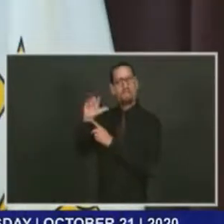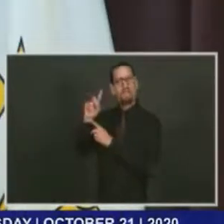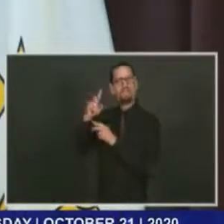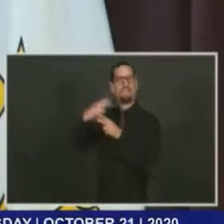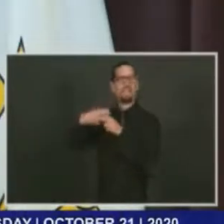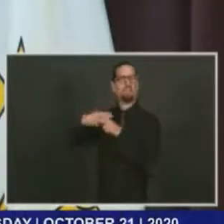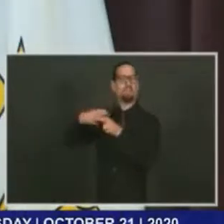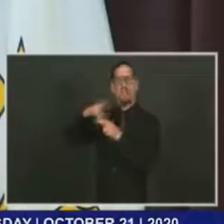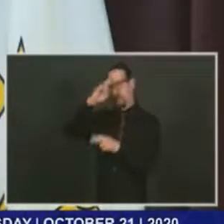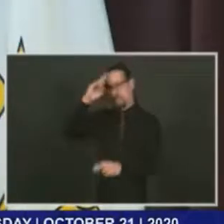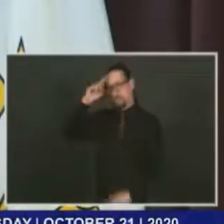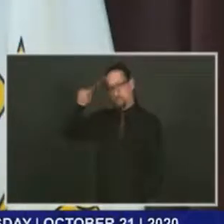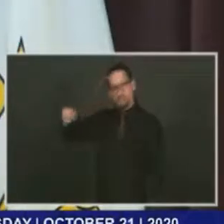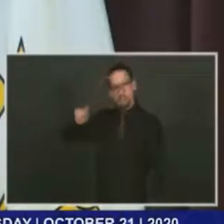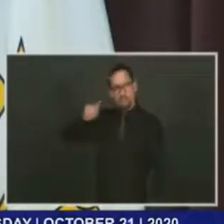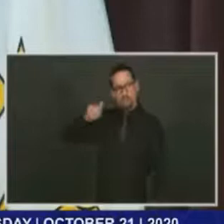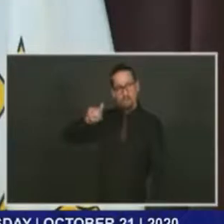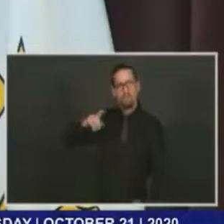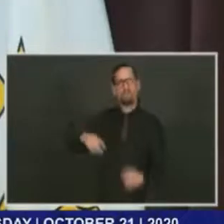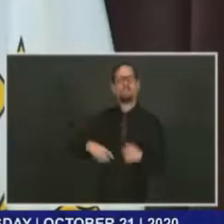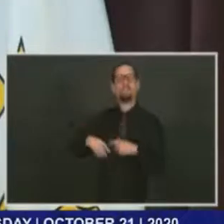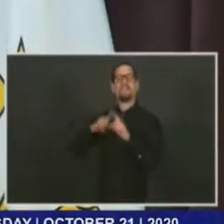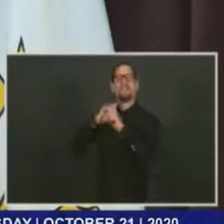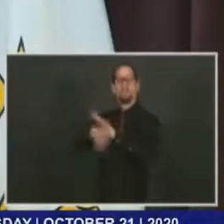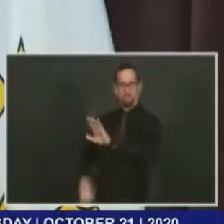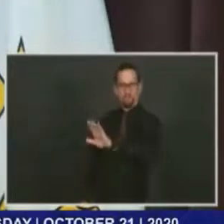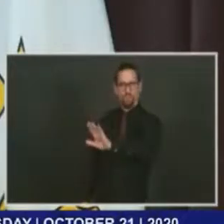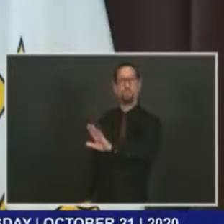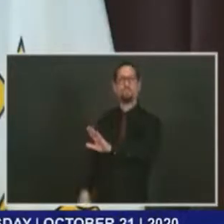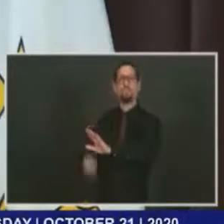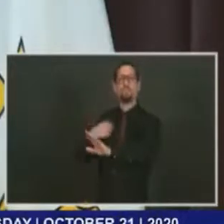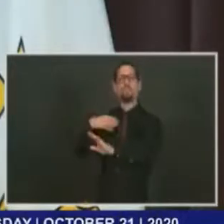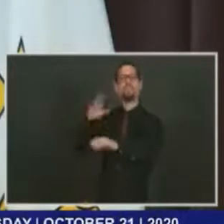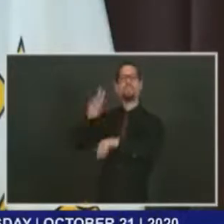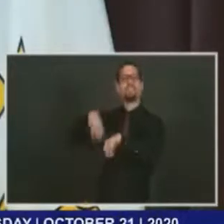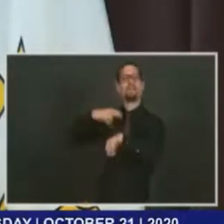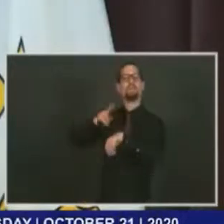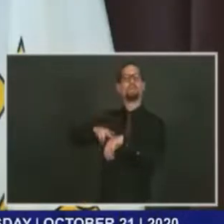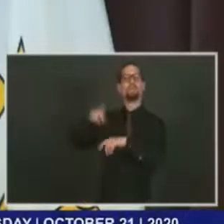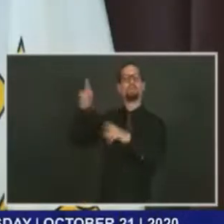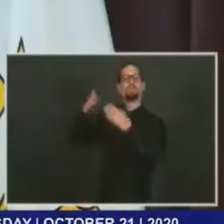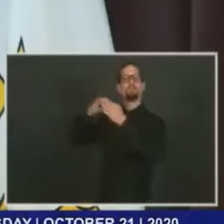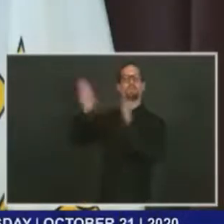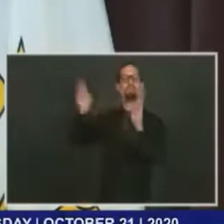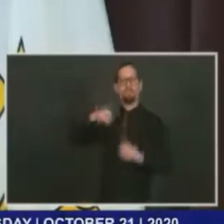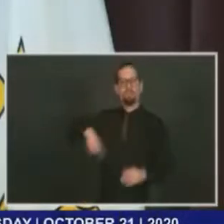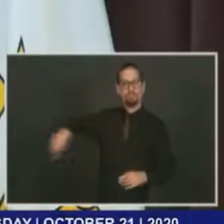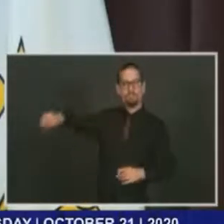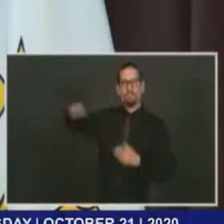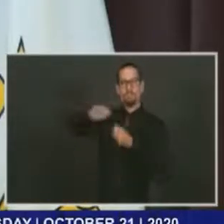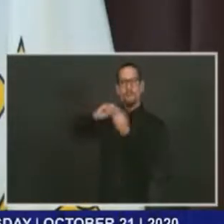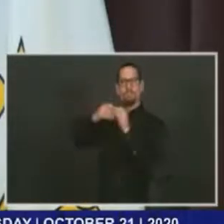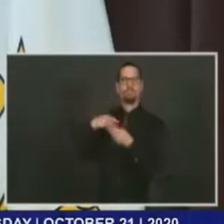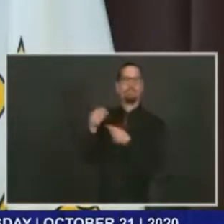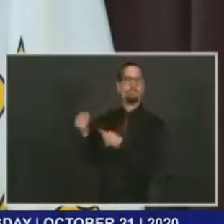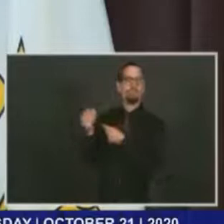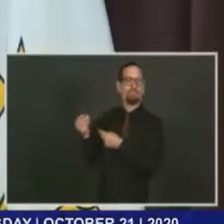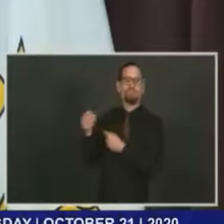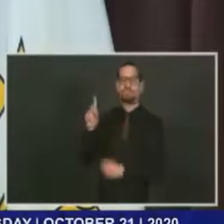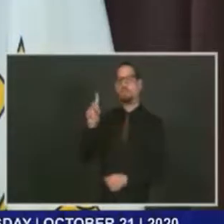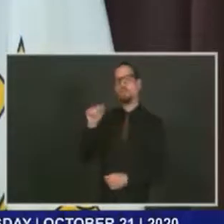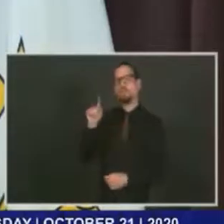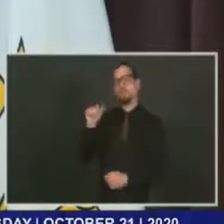multiple conversations with the national entity that feeds information into COVID exit strategy about correcting